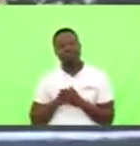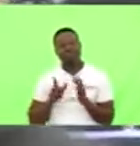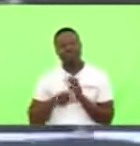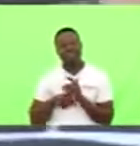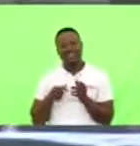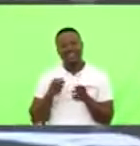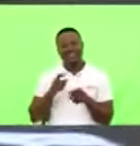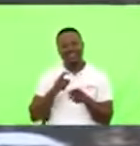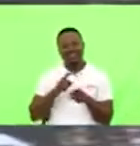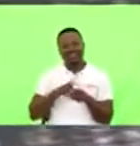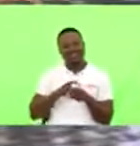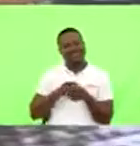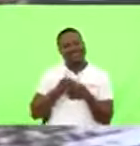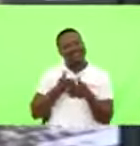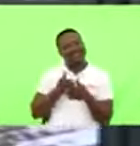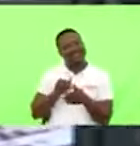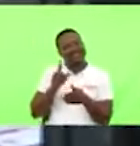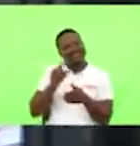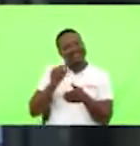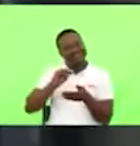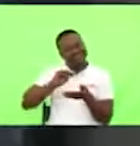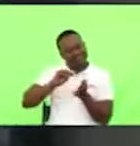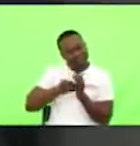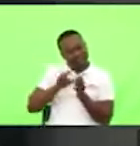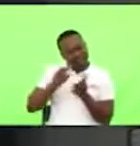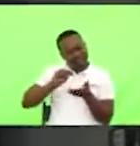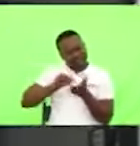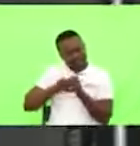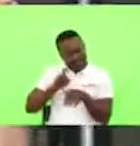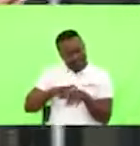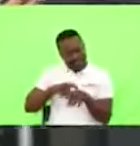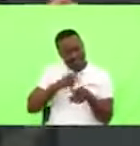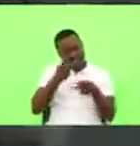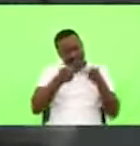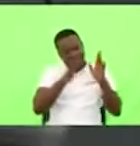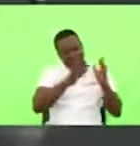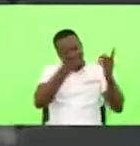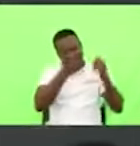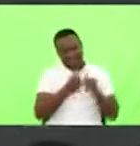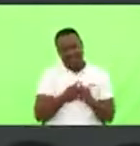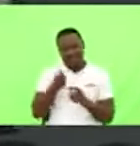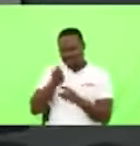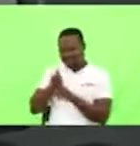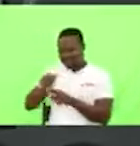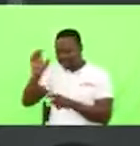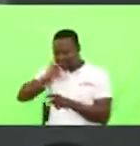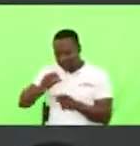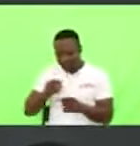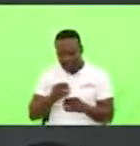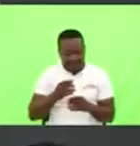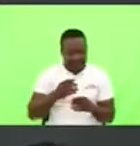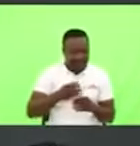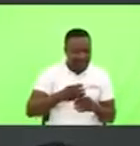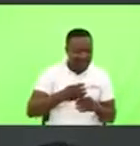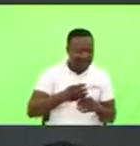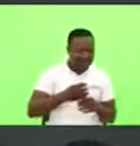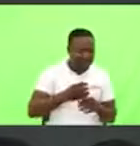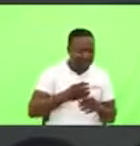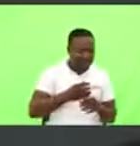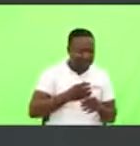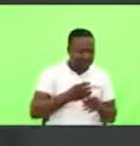when it was about 20 minutes, 30 minutes to time, he fetched some 2 bottles. And then